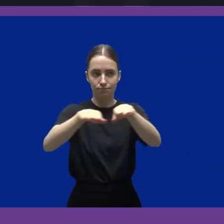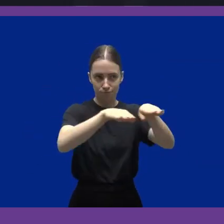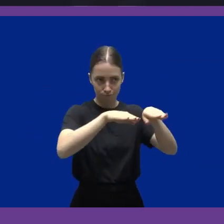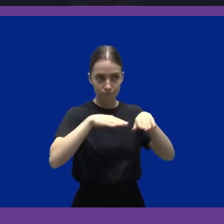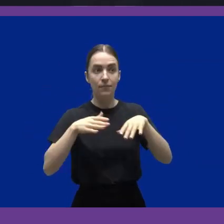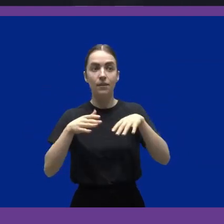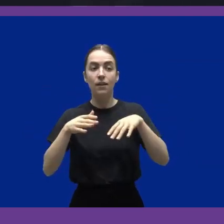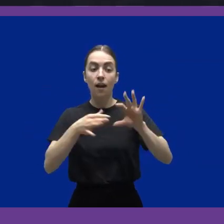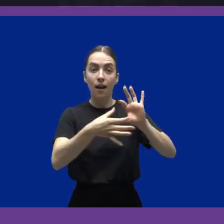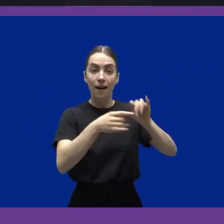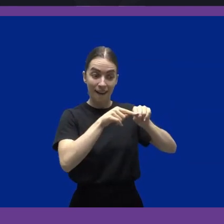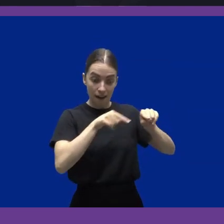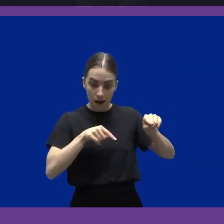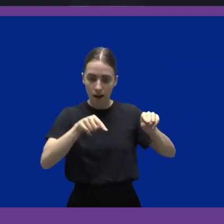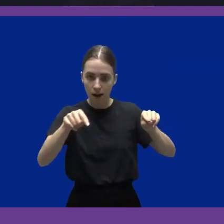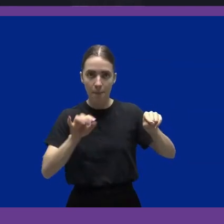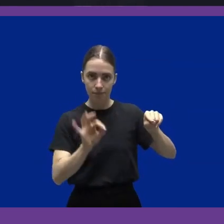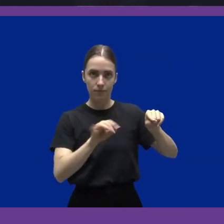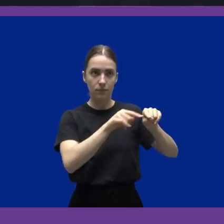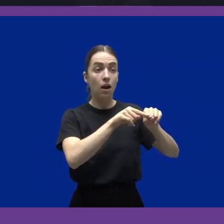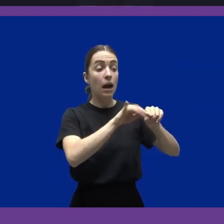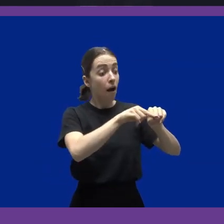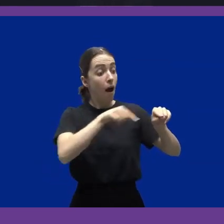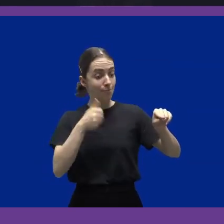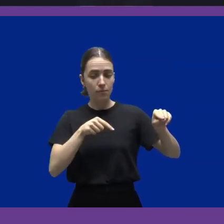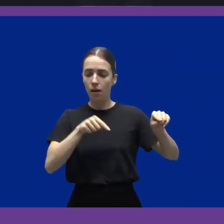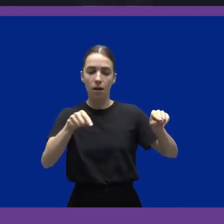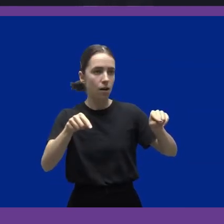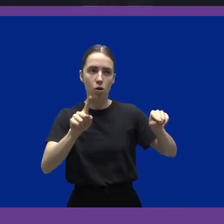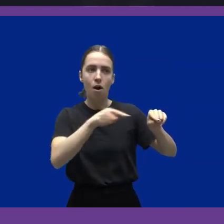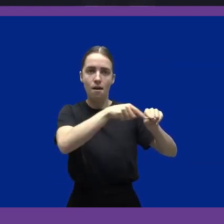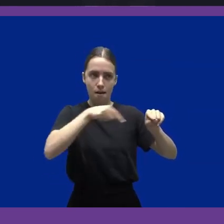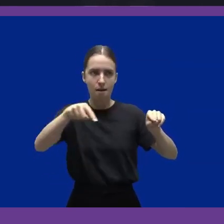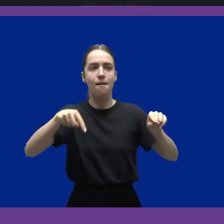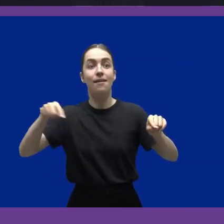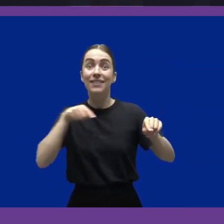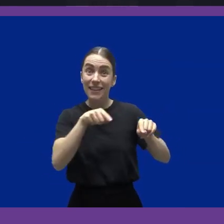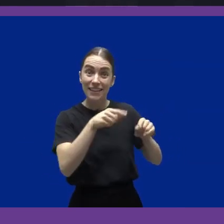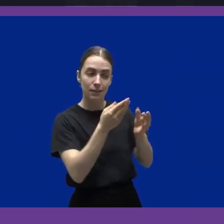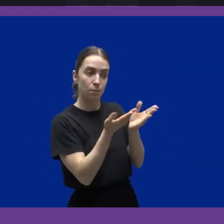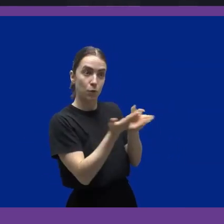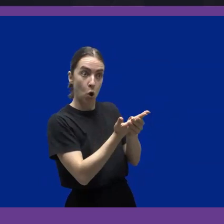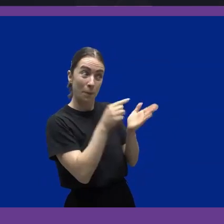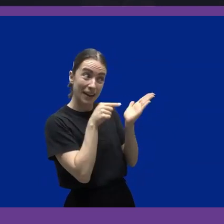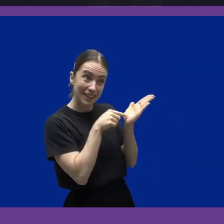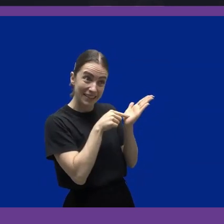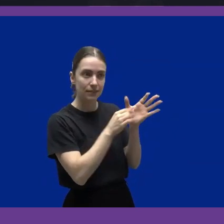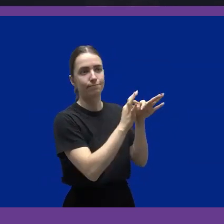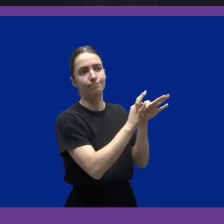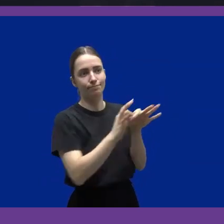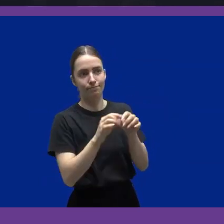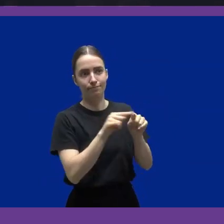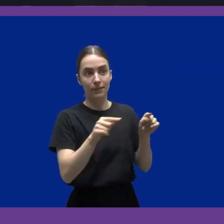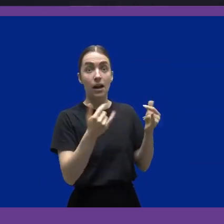harmonized requirements, which has created some problems because as all those documents are being produced at the same time and are